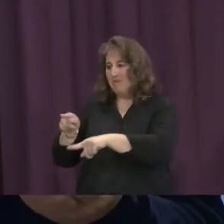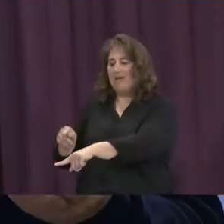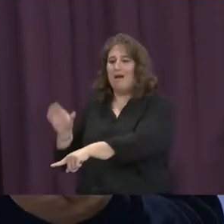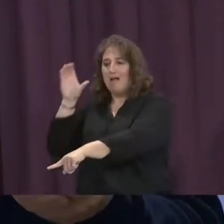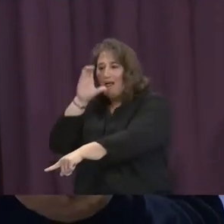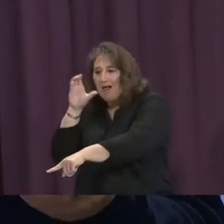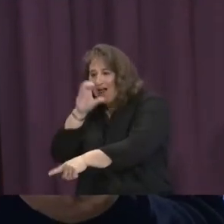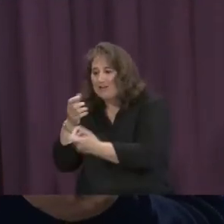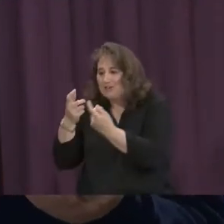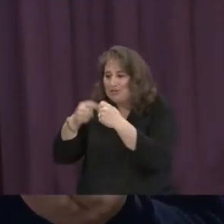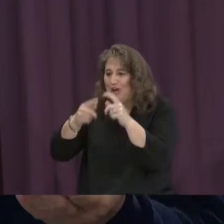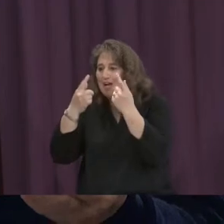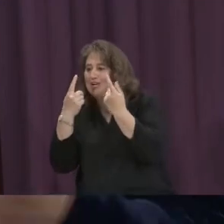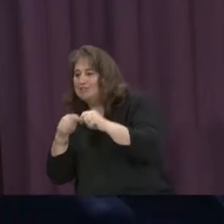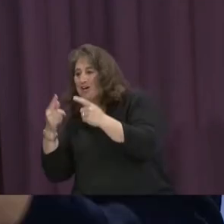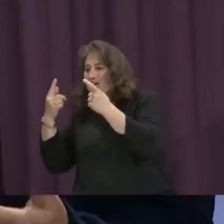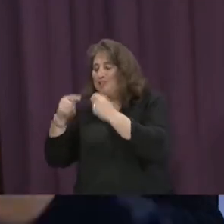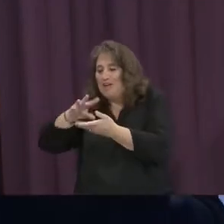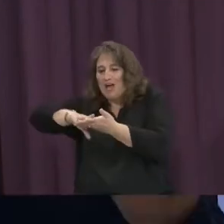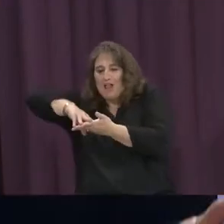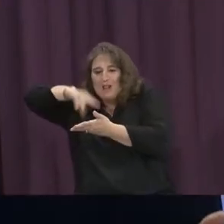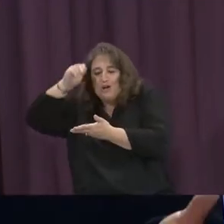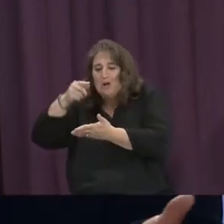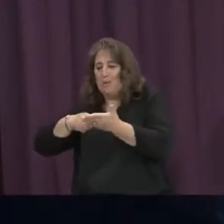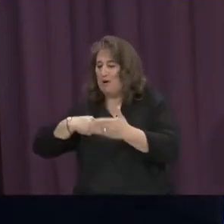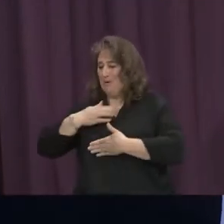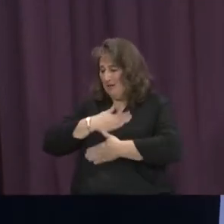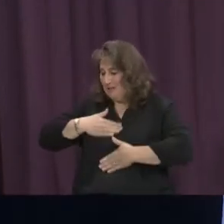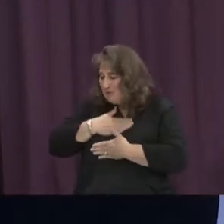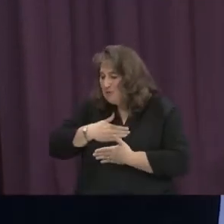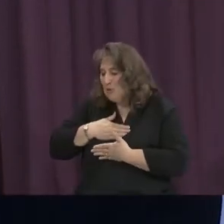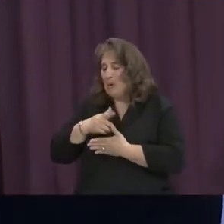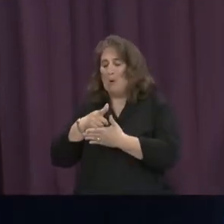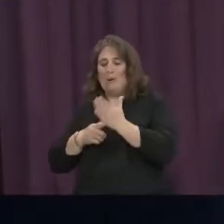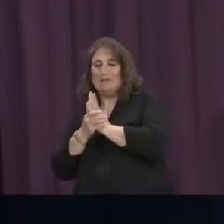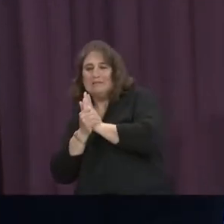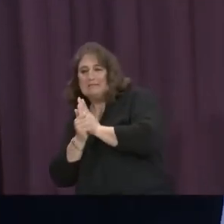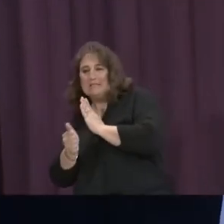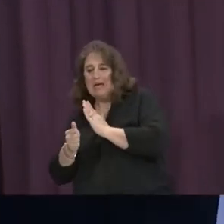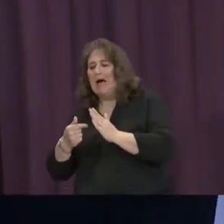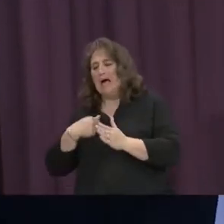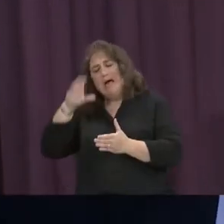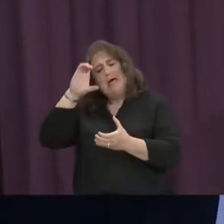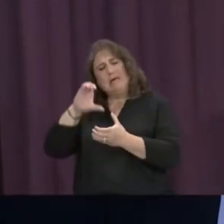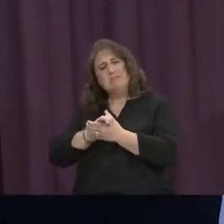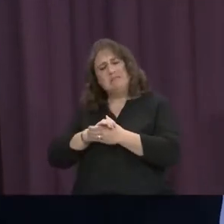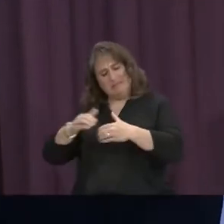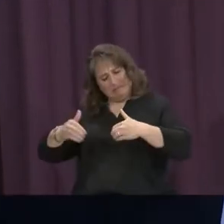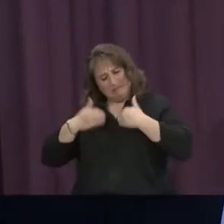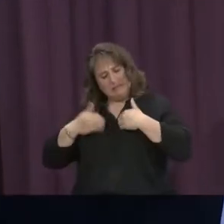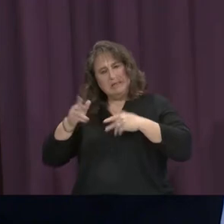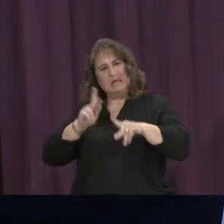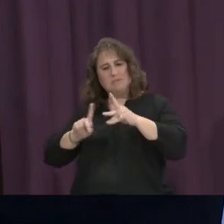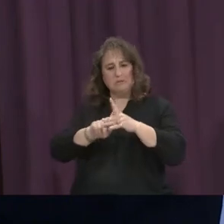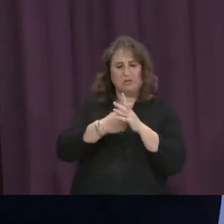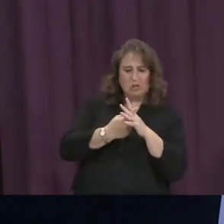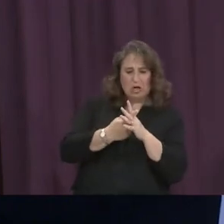their life, right? And so, they're just trying to figure out who they are and what they're about. So, I think there's a lot of stopping and starting with for young people.